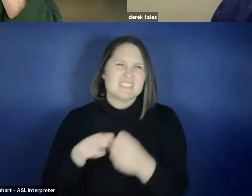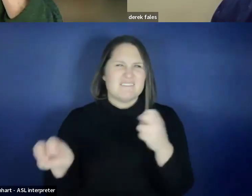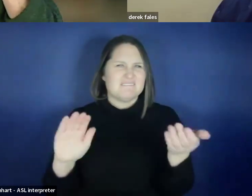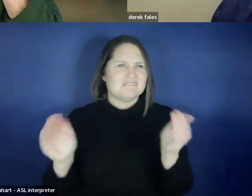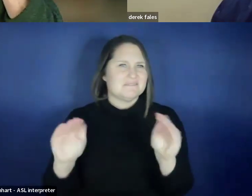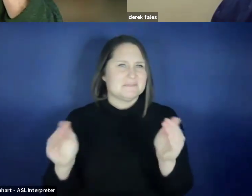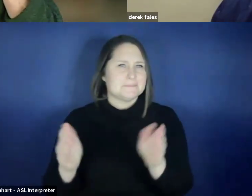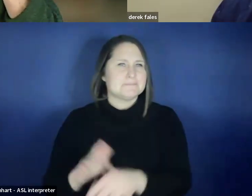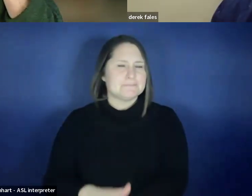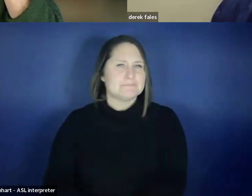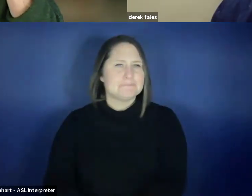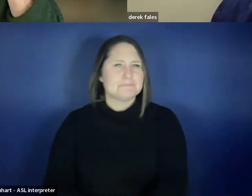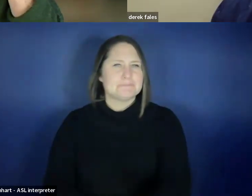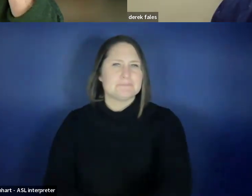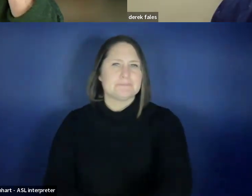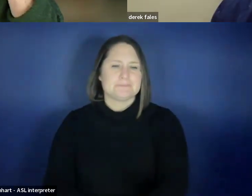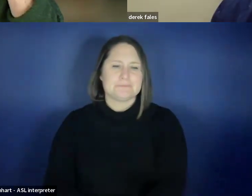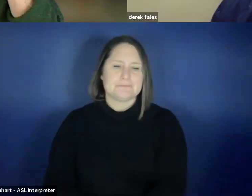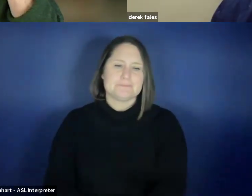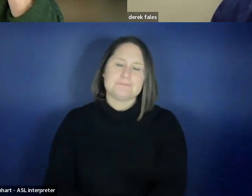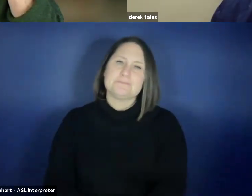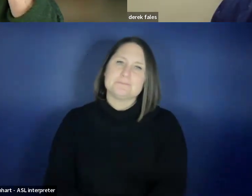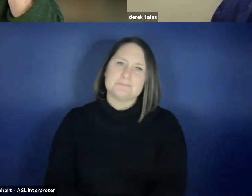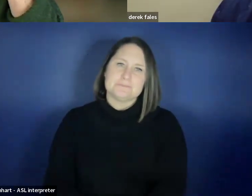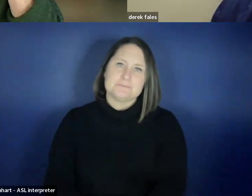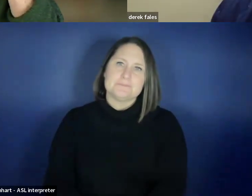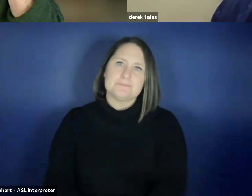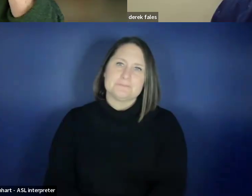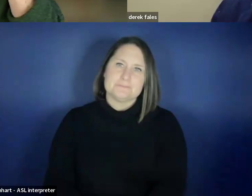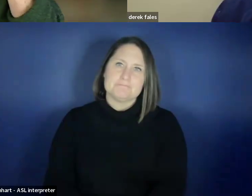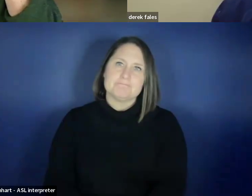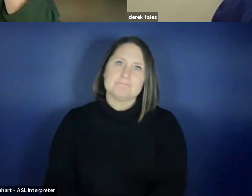compare against those.